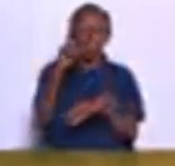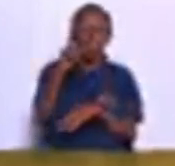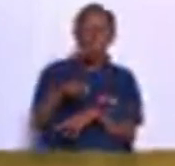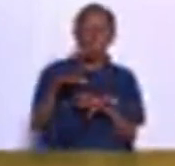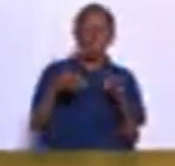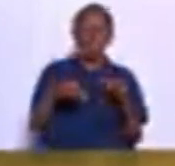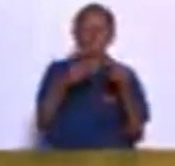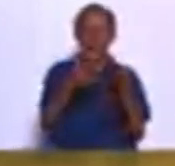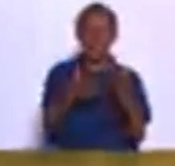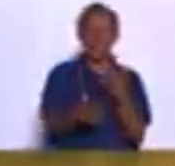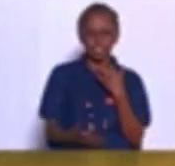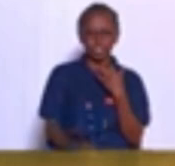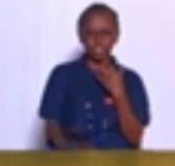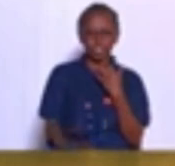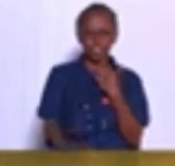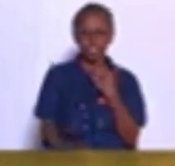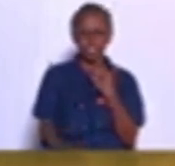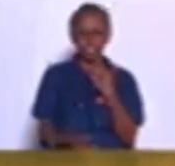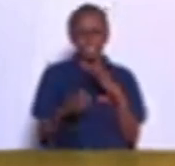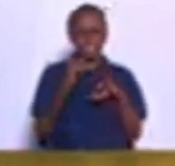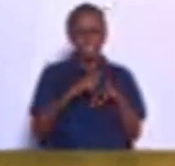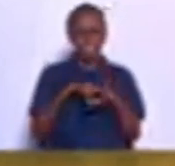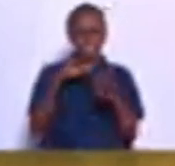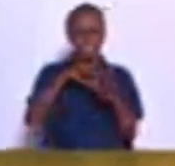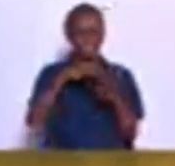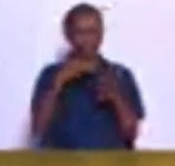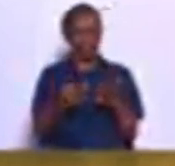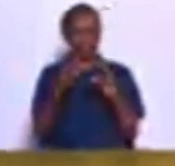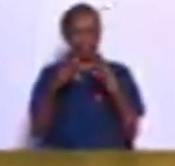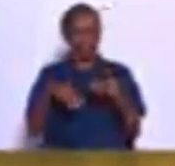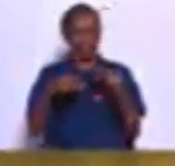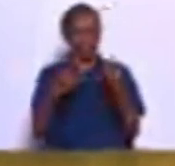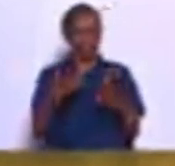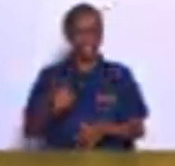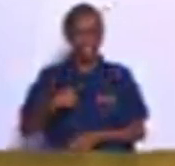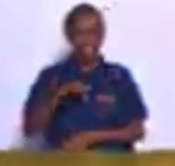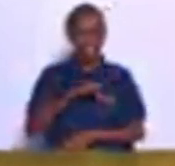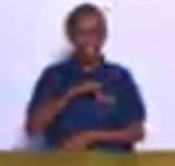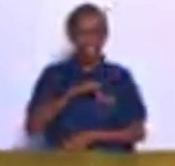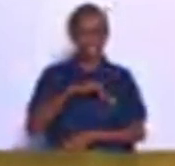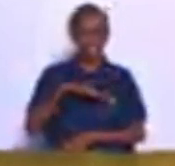provide. And when we fail to provide, we die early.